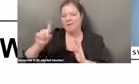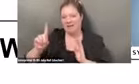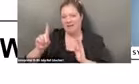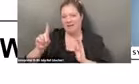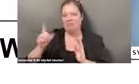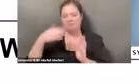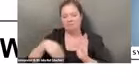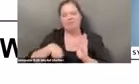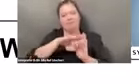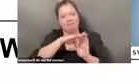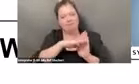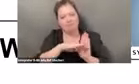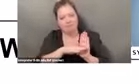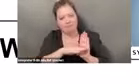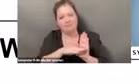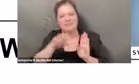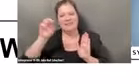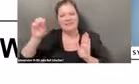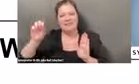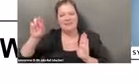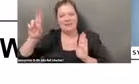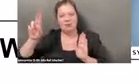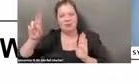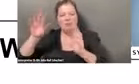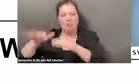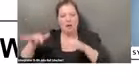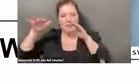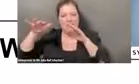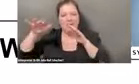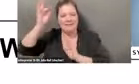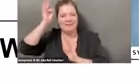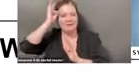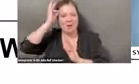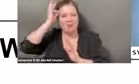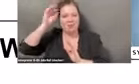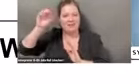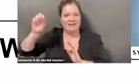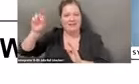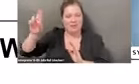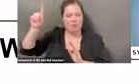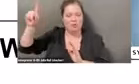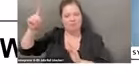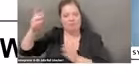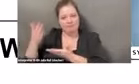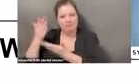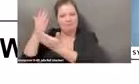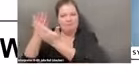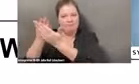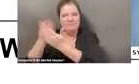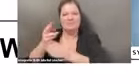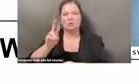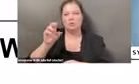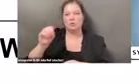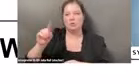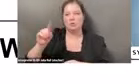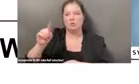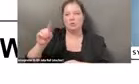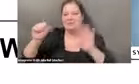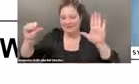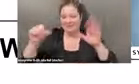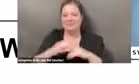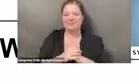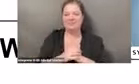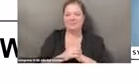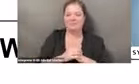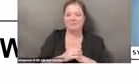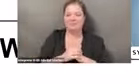was issued by the European Parliament and the Council of the European Union in 2016. And it deals